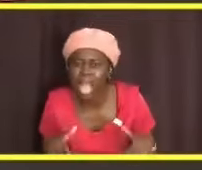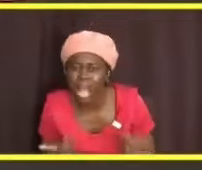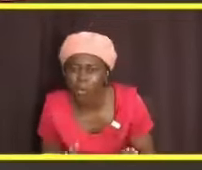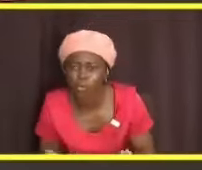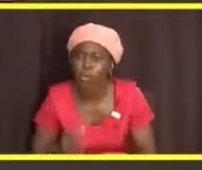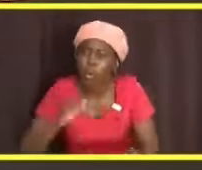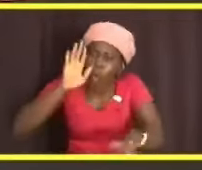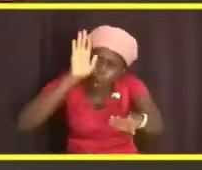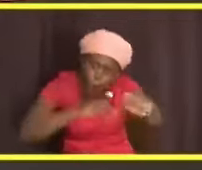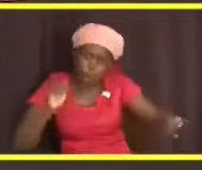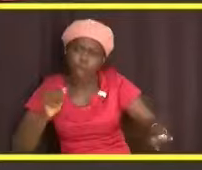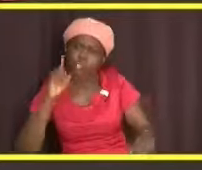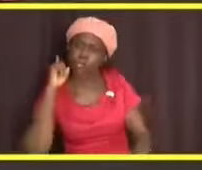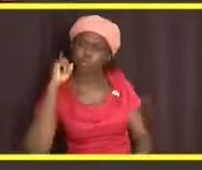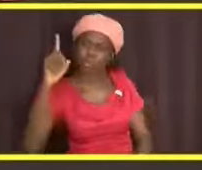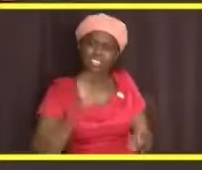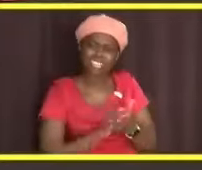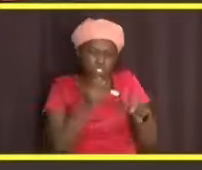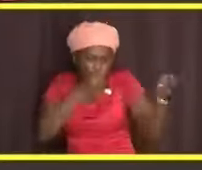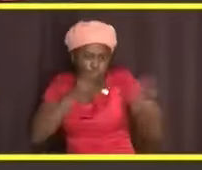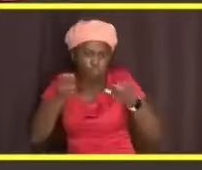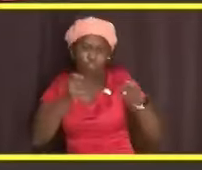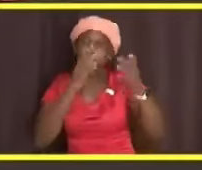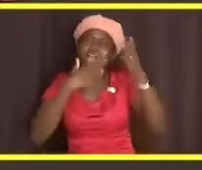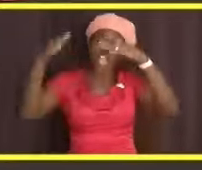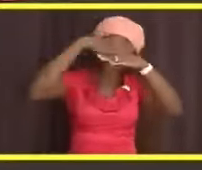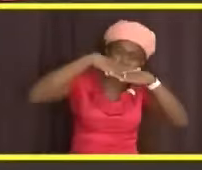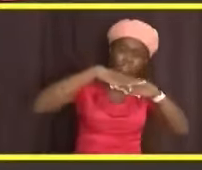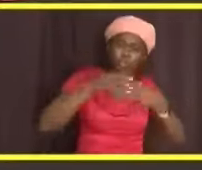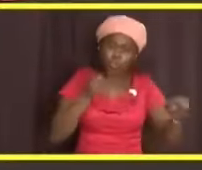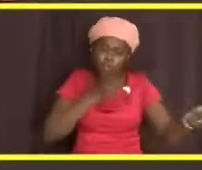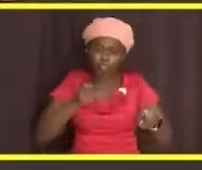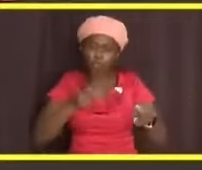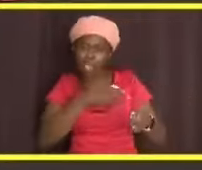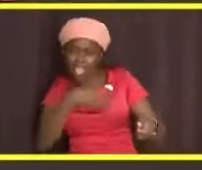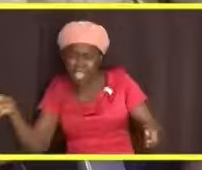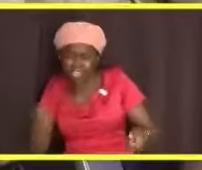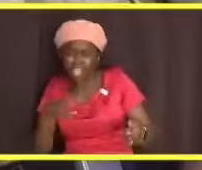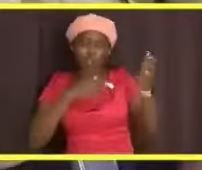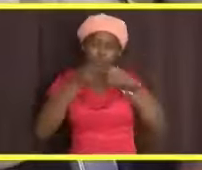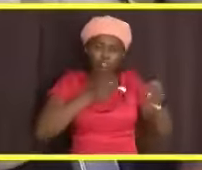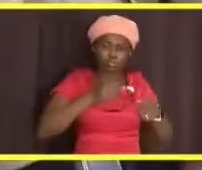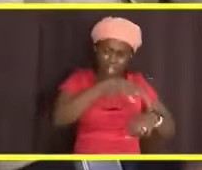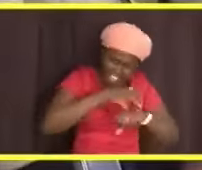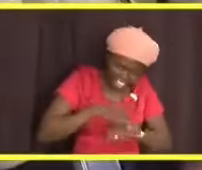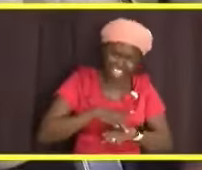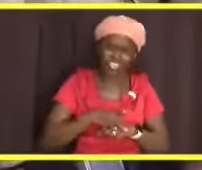one who controls heaven, who controls earth, who controls earth.